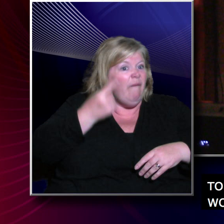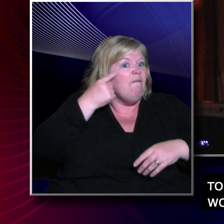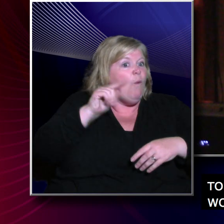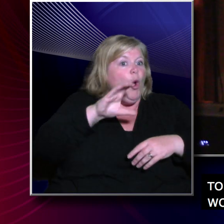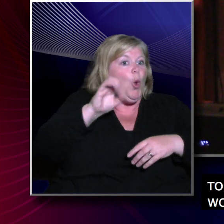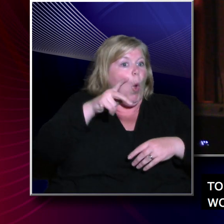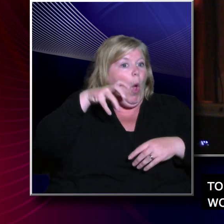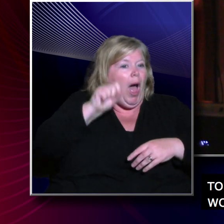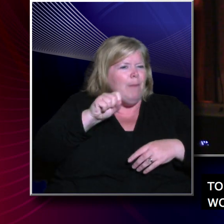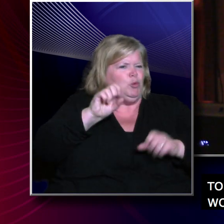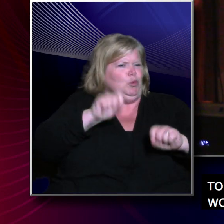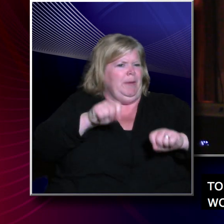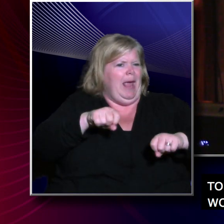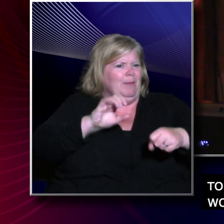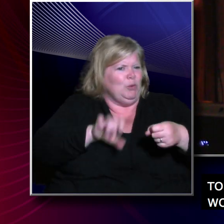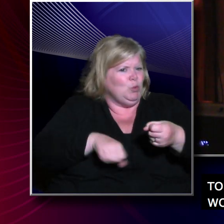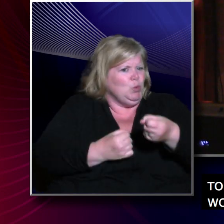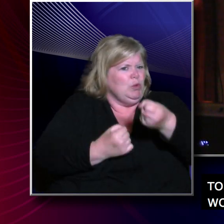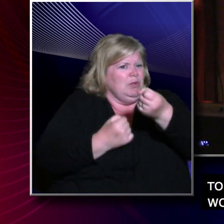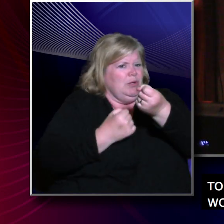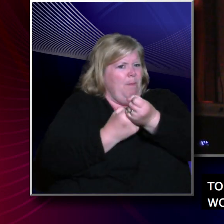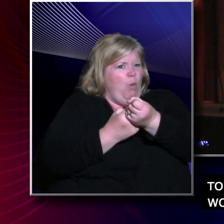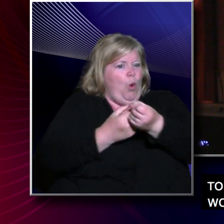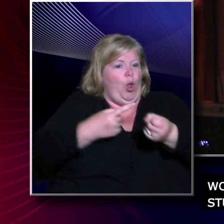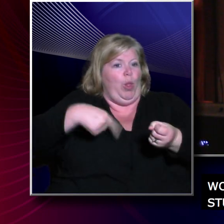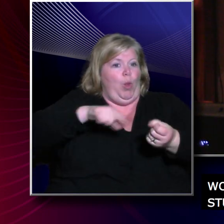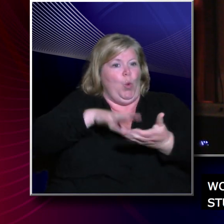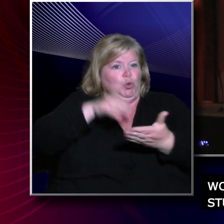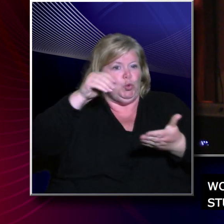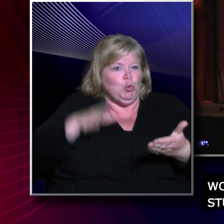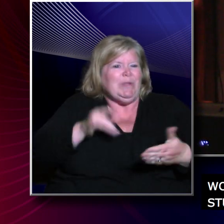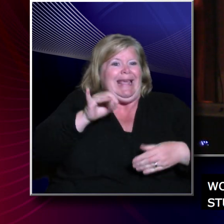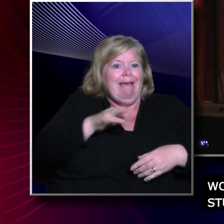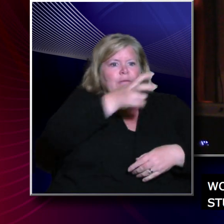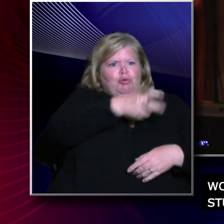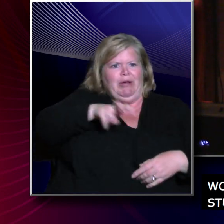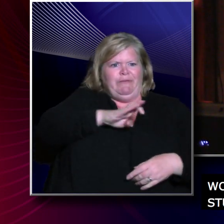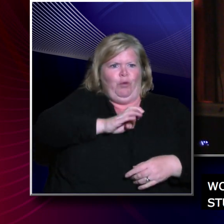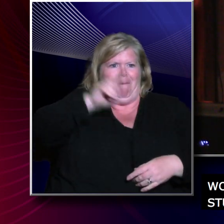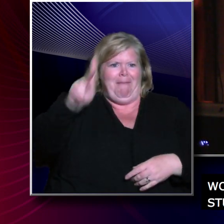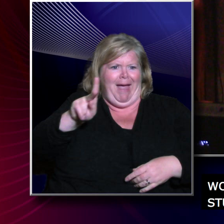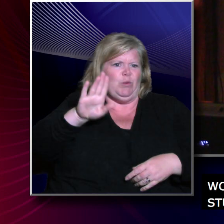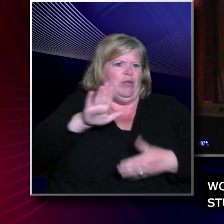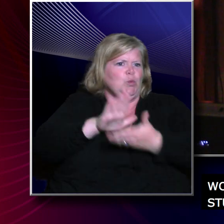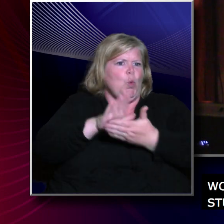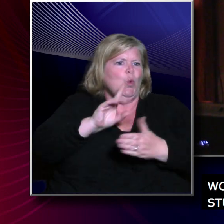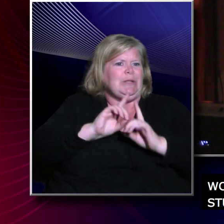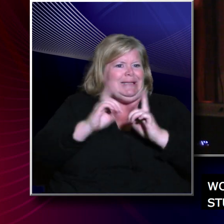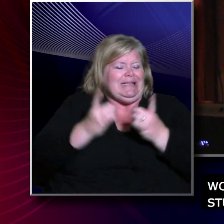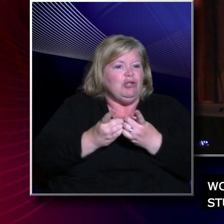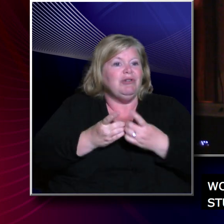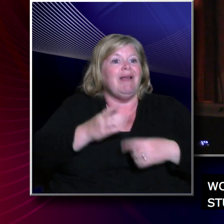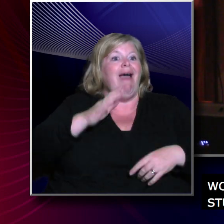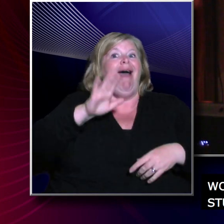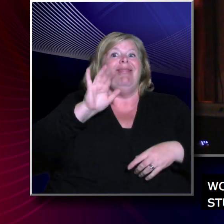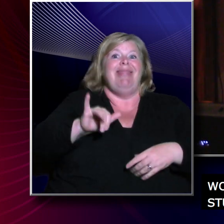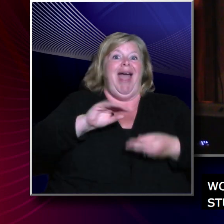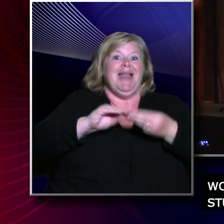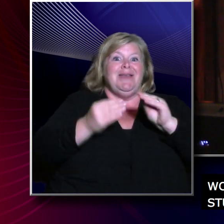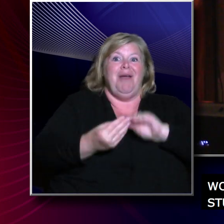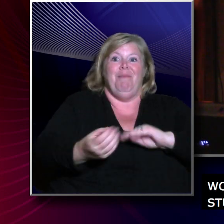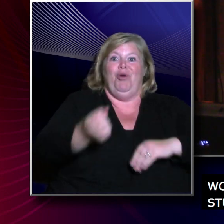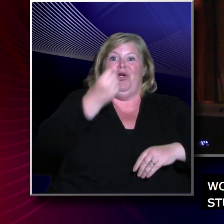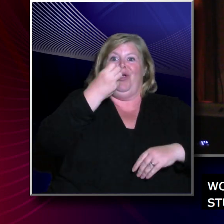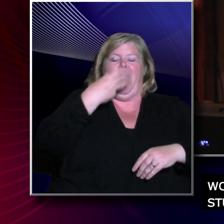to support these students. The number I got back surprised even me. It